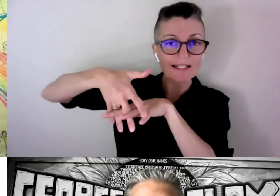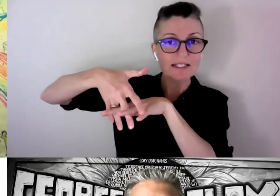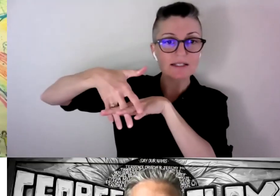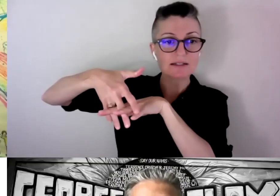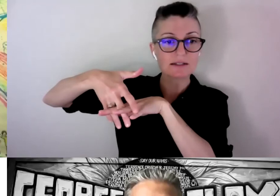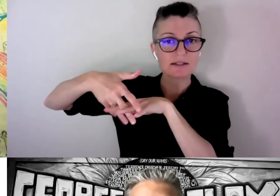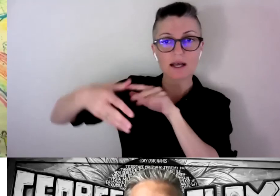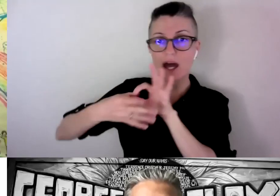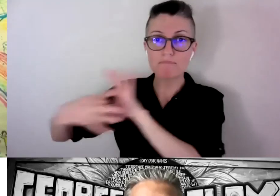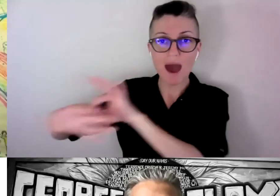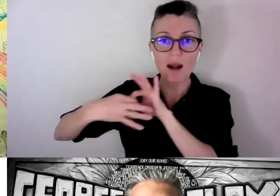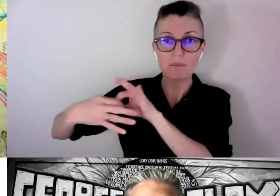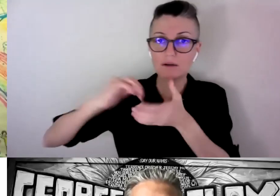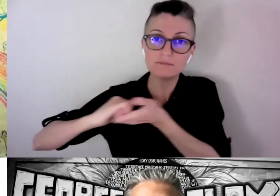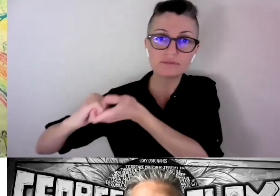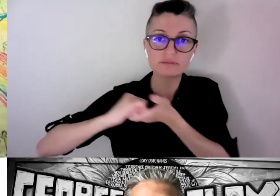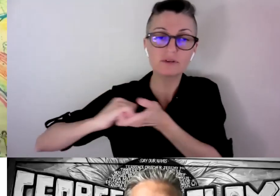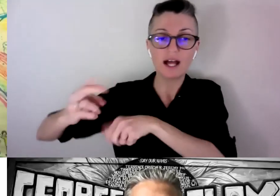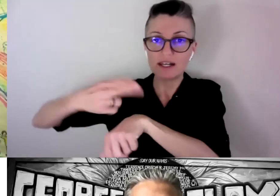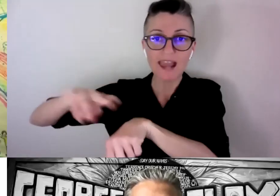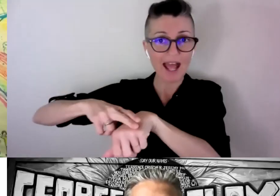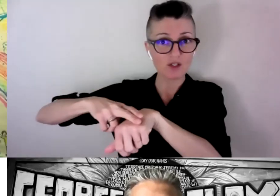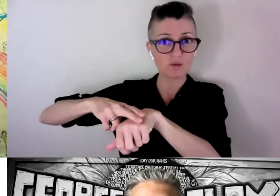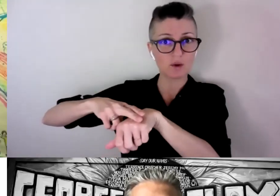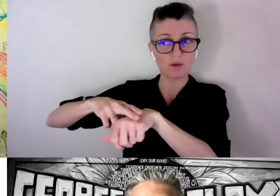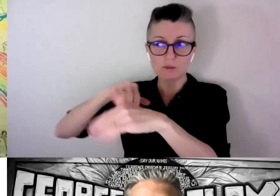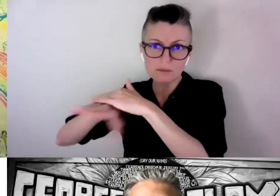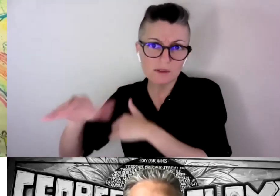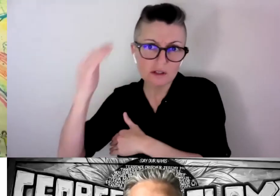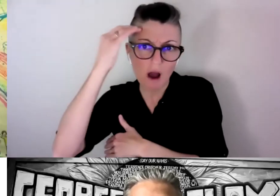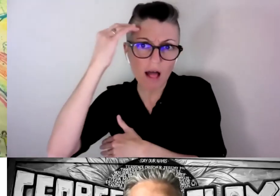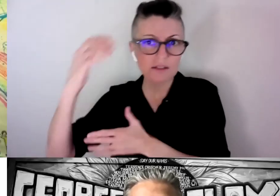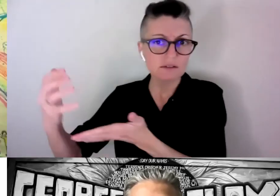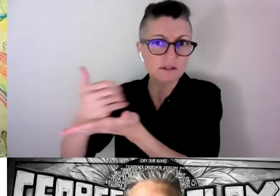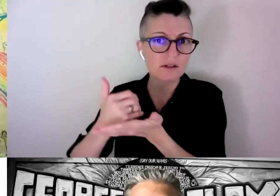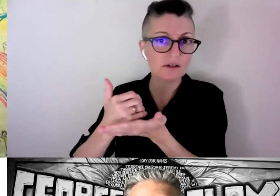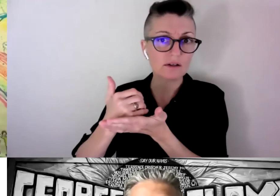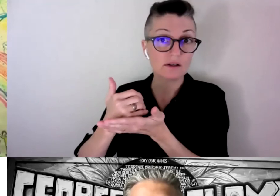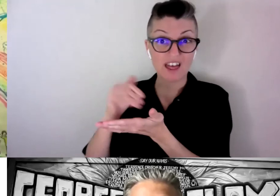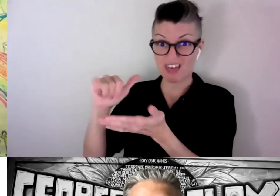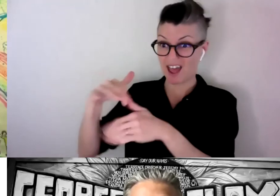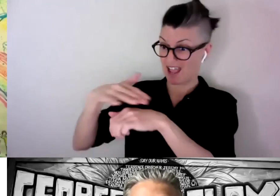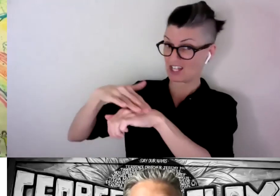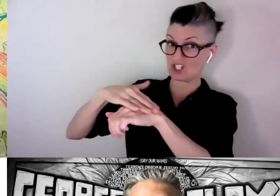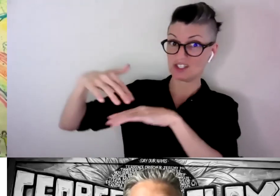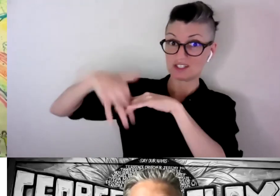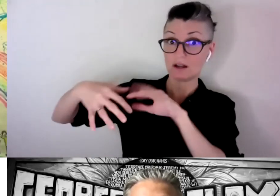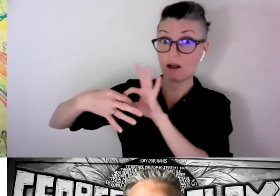different communities. Those kinds of methods are regarded as less valid.